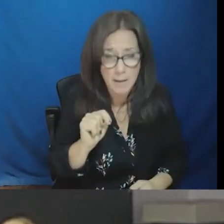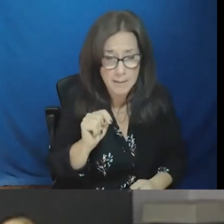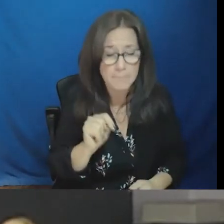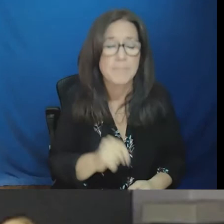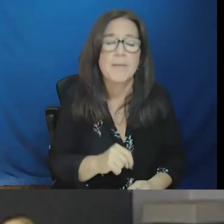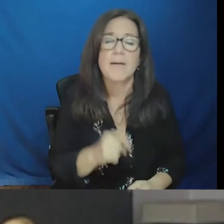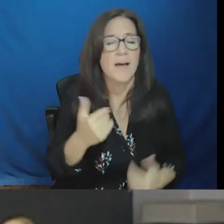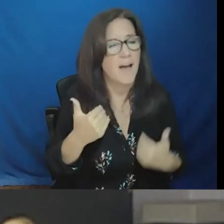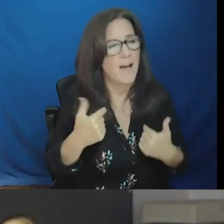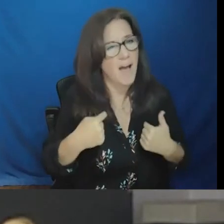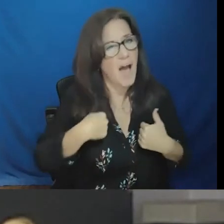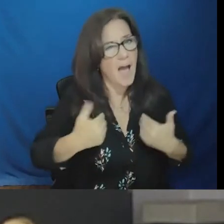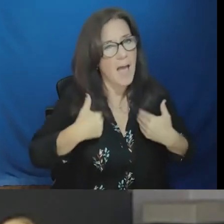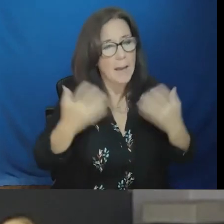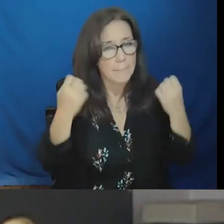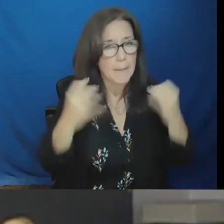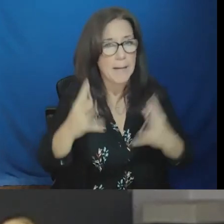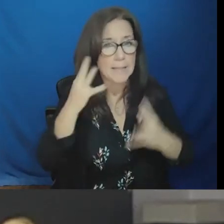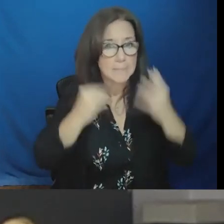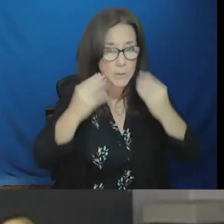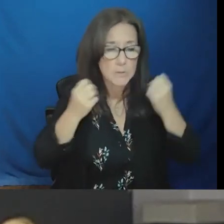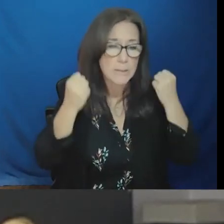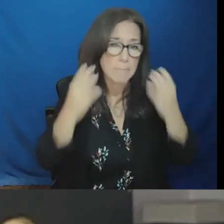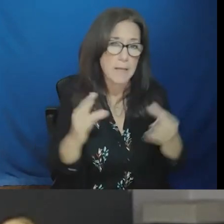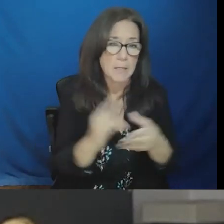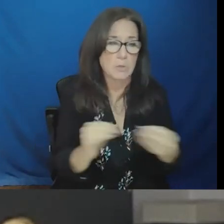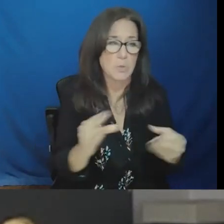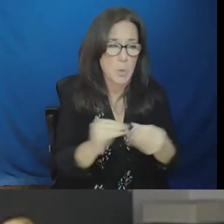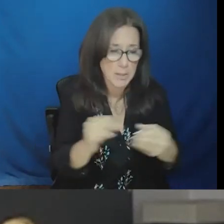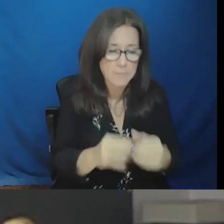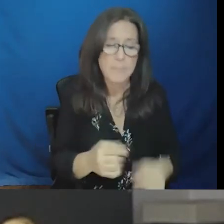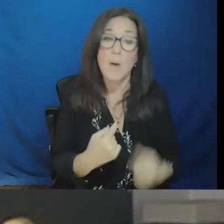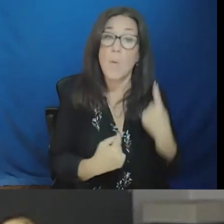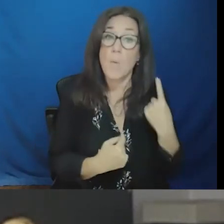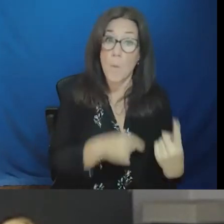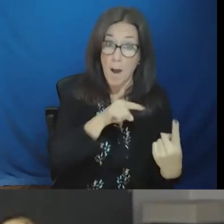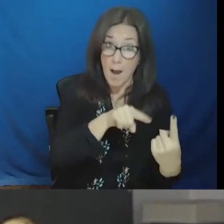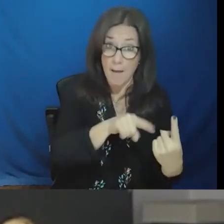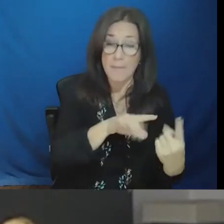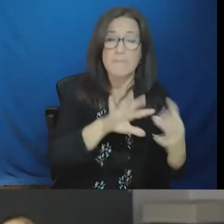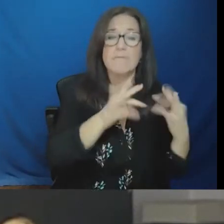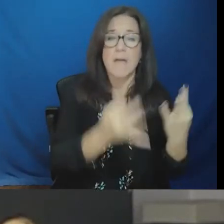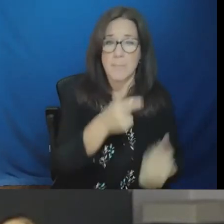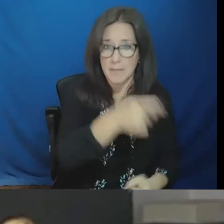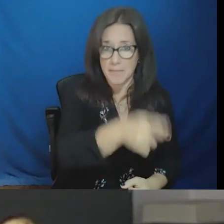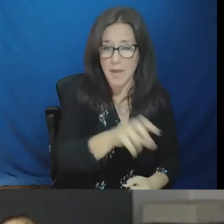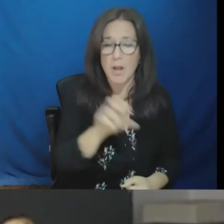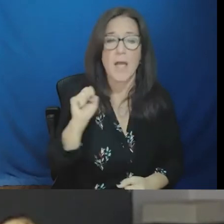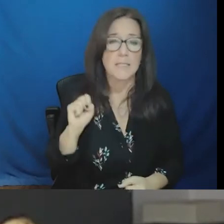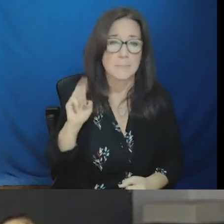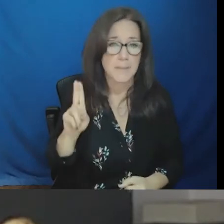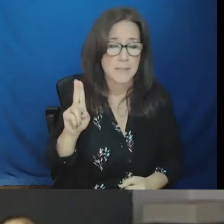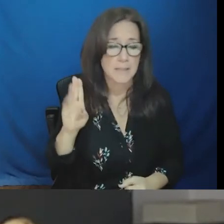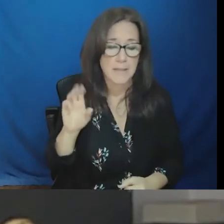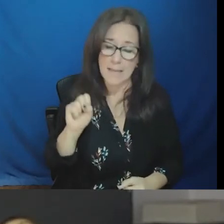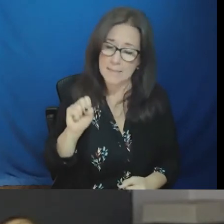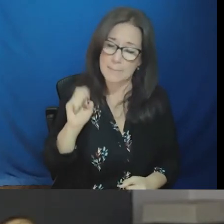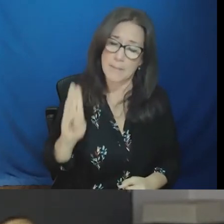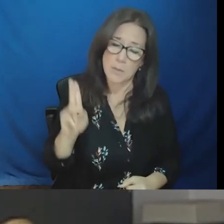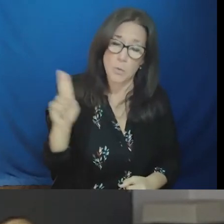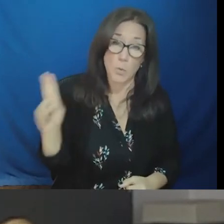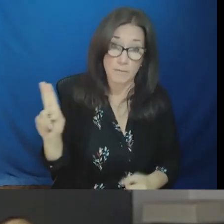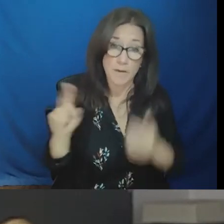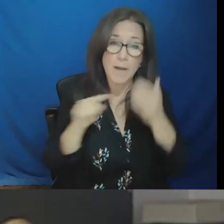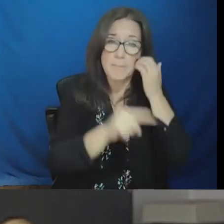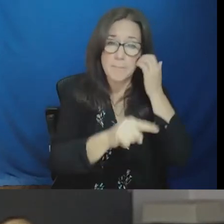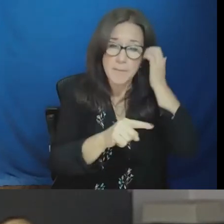recently had was of a family that is one of our families at SB Unified. And the student was telling me how his